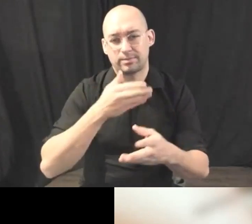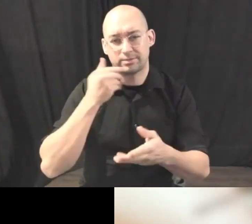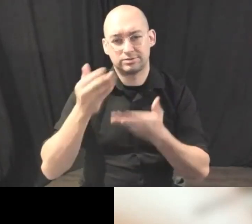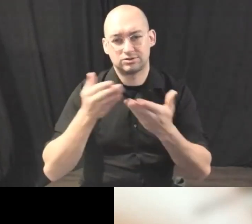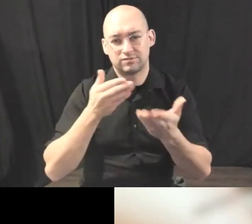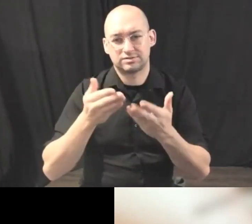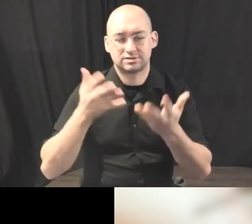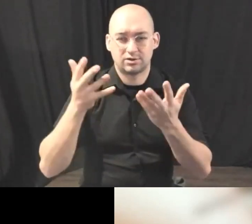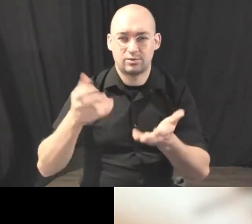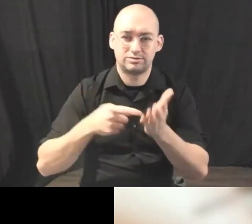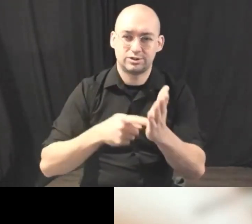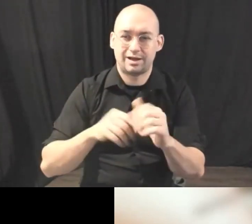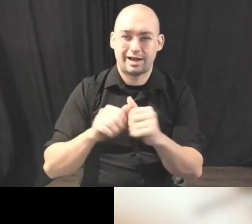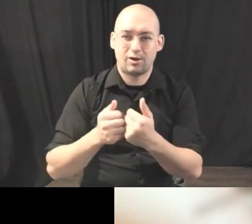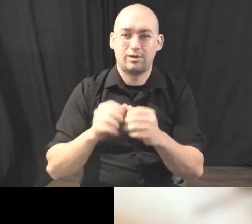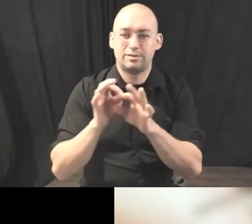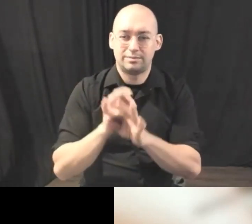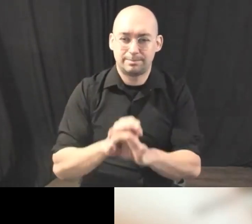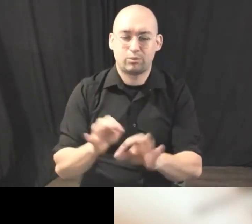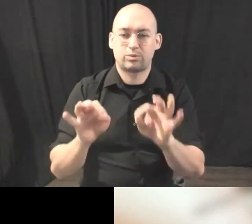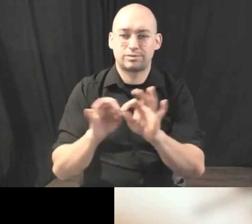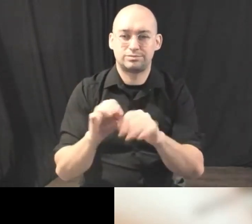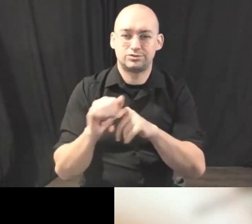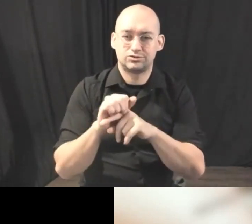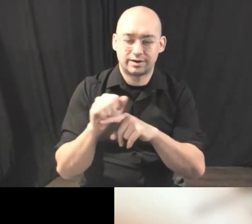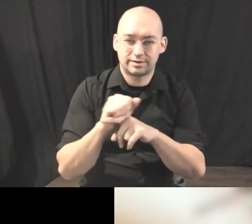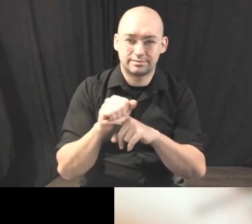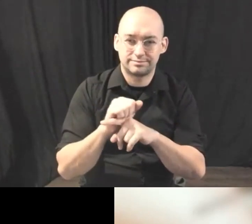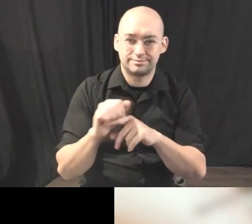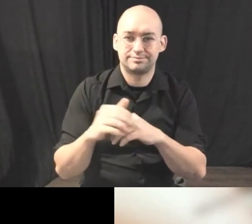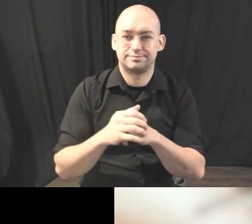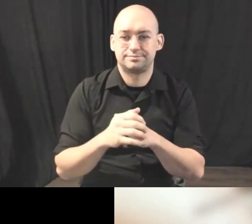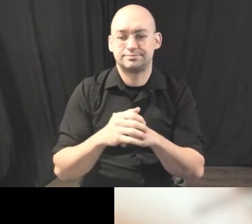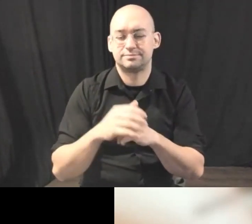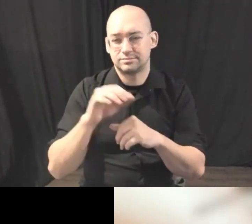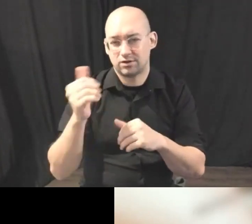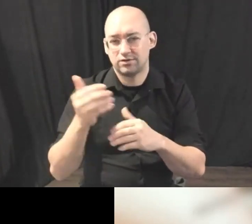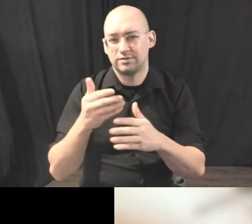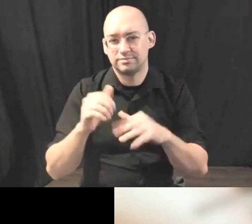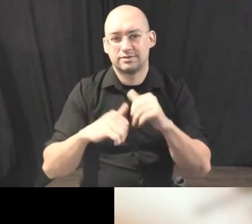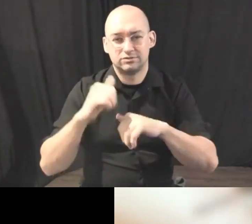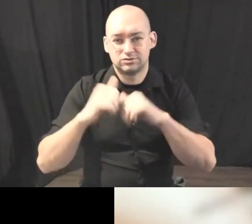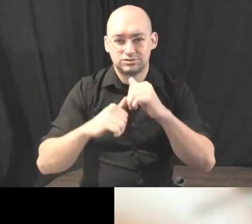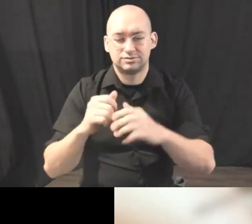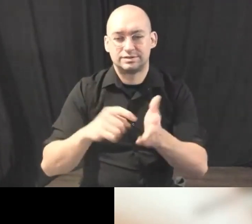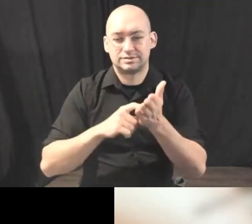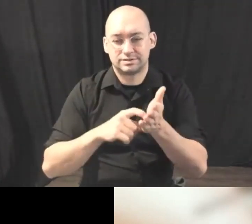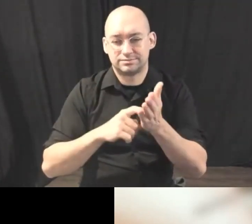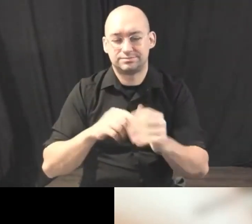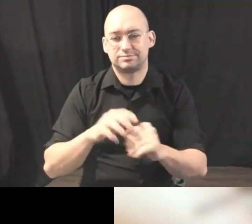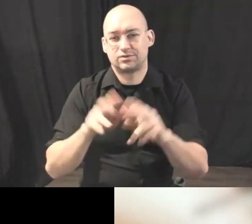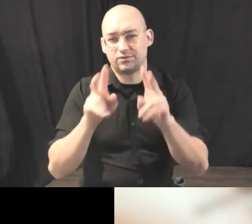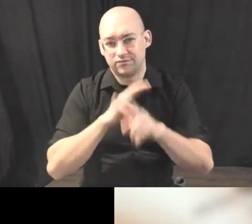how necessary it is, not only for the infrastructure of the various programs like IHSS, but the value that it brings